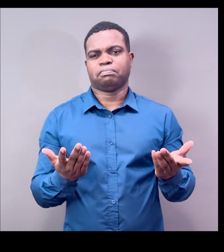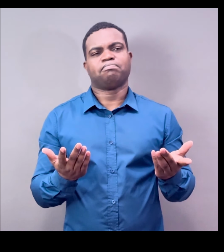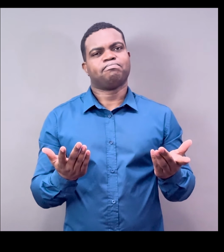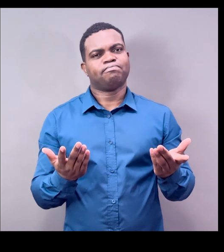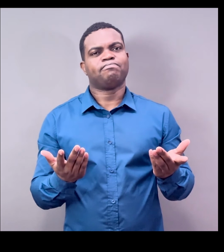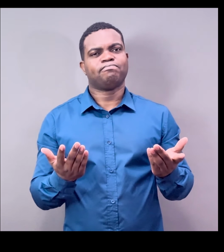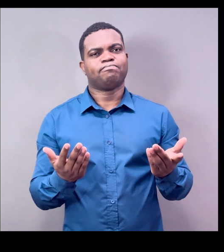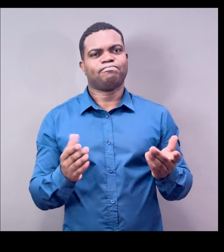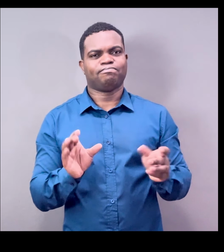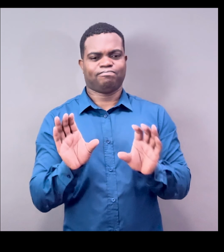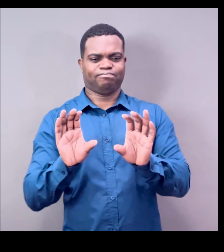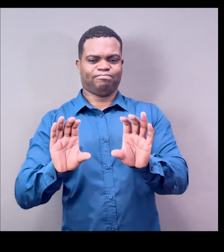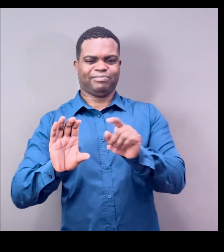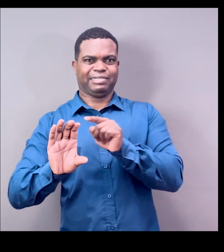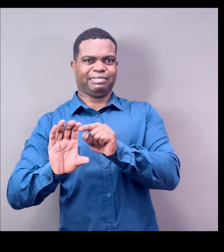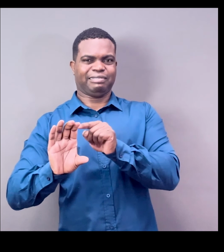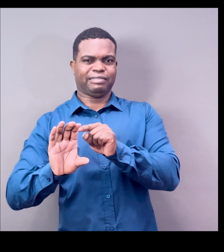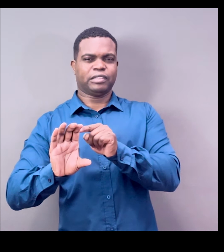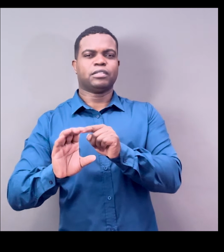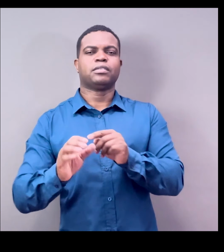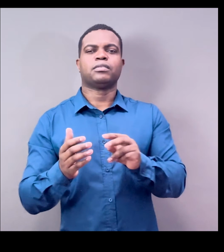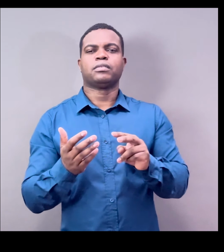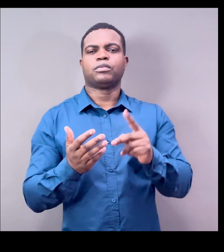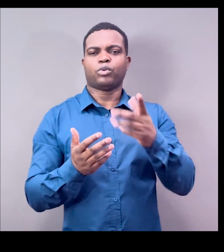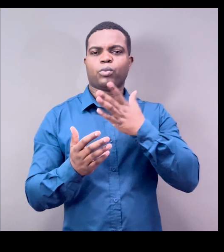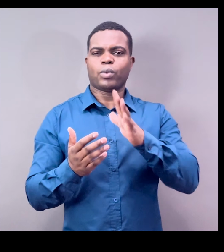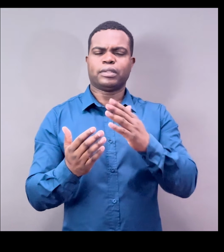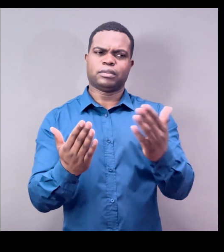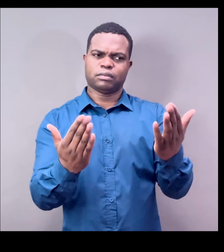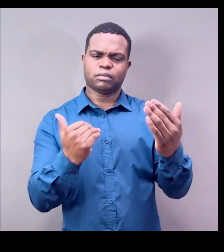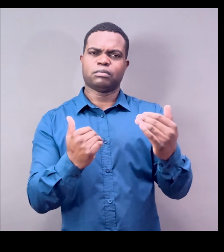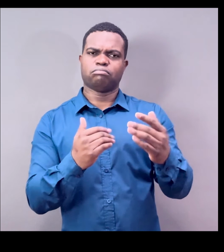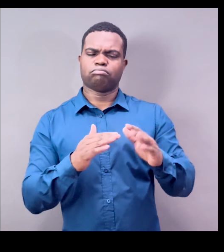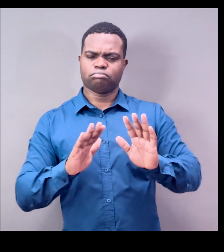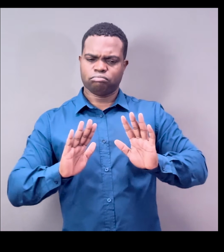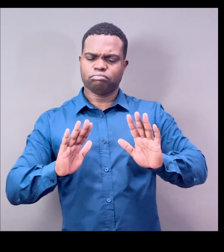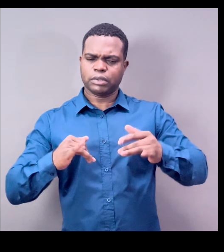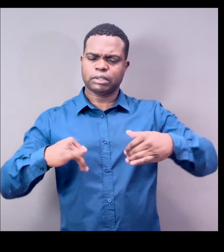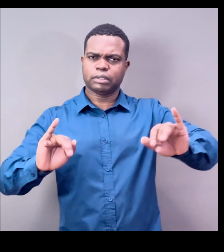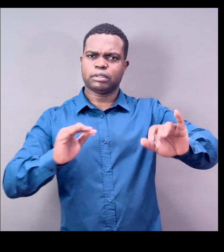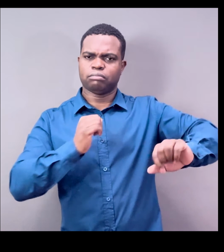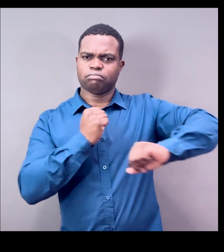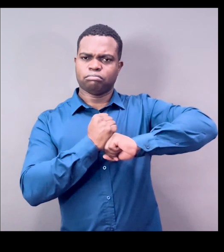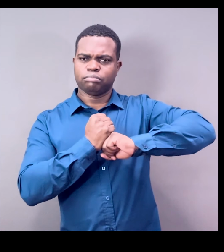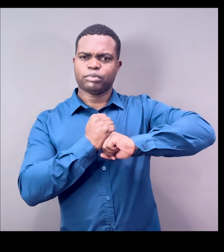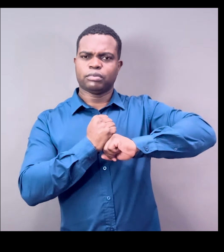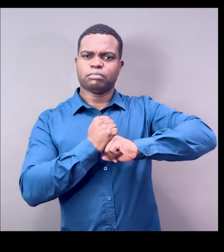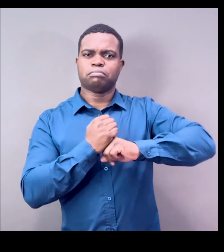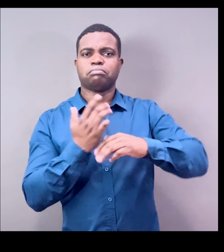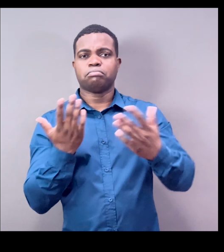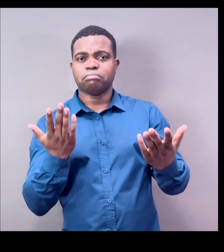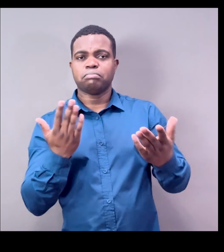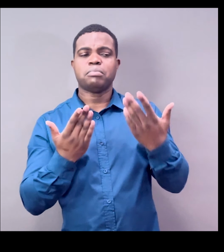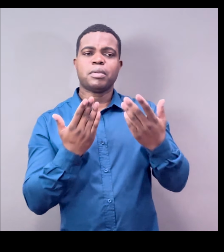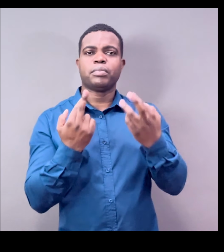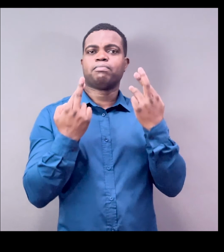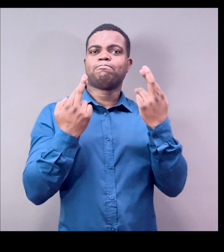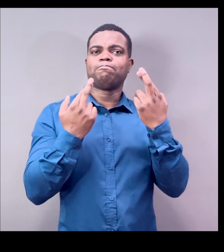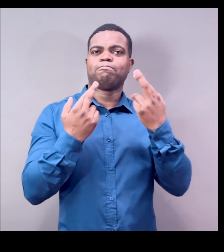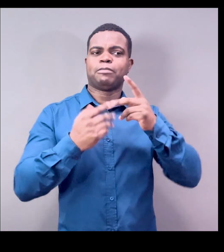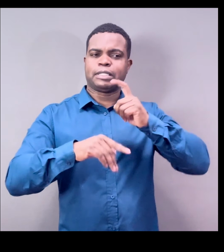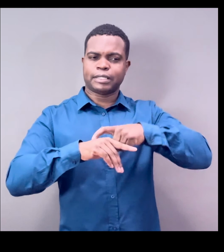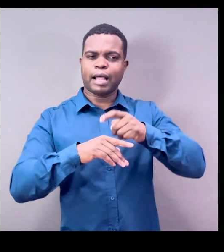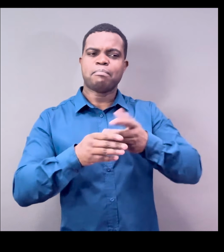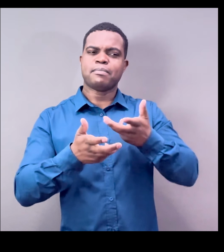want to just keep them on the side and continue to monitor them. With time, they could be